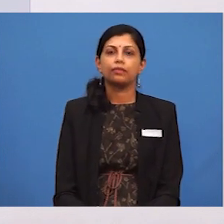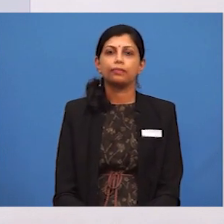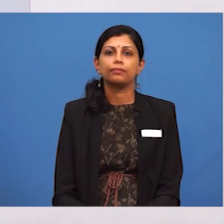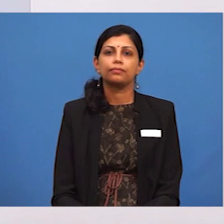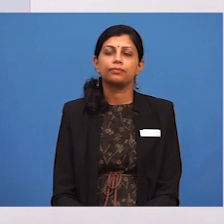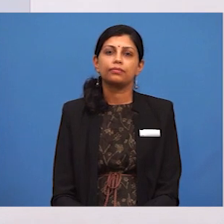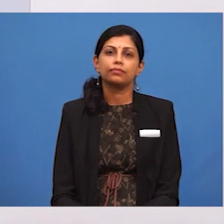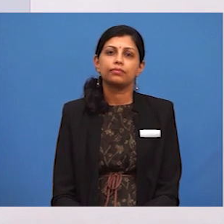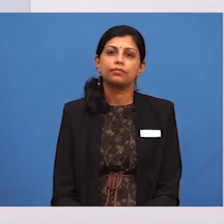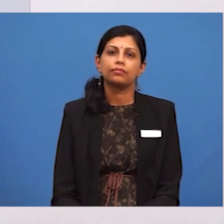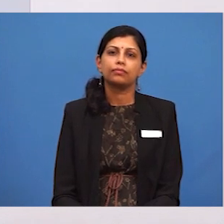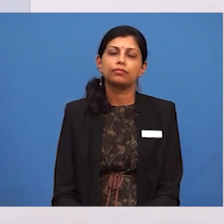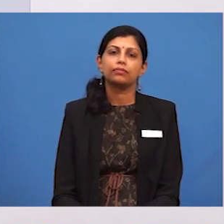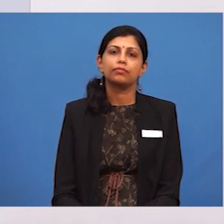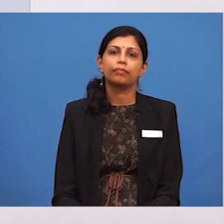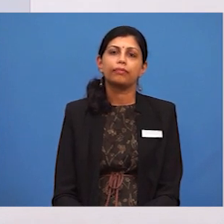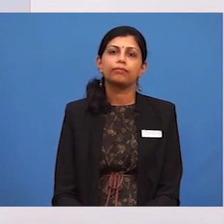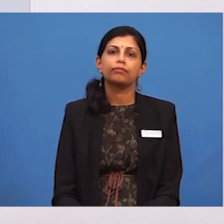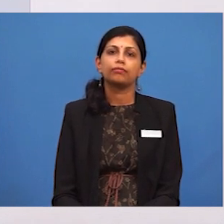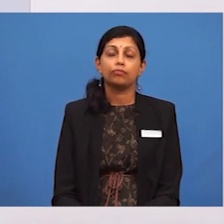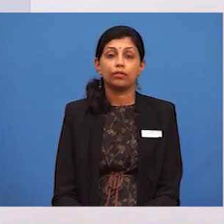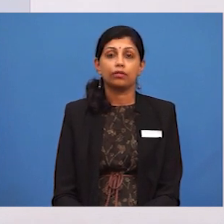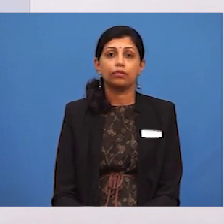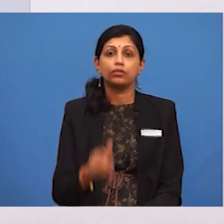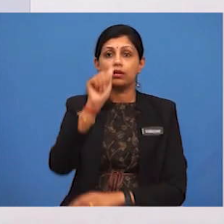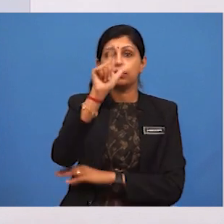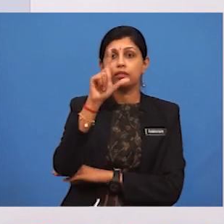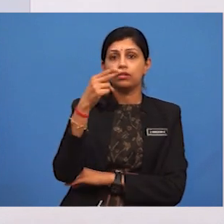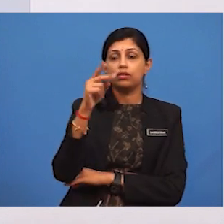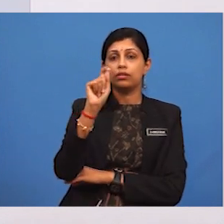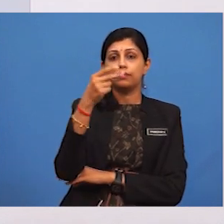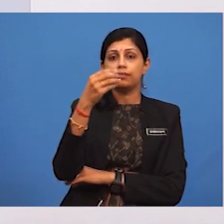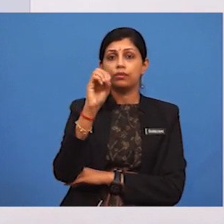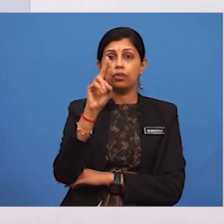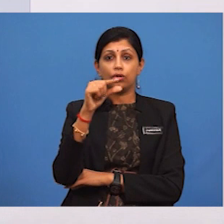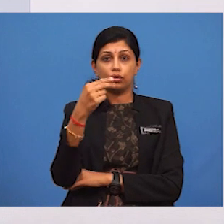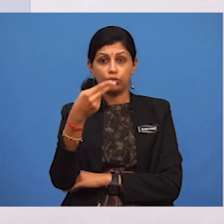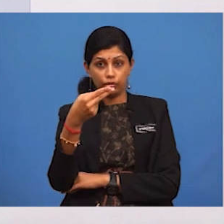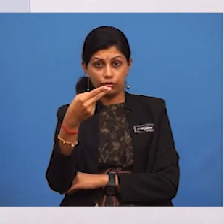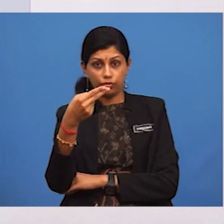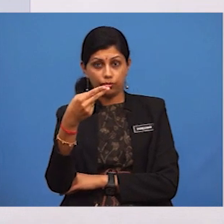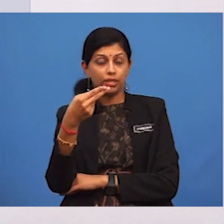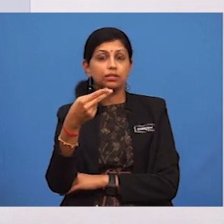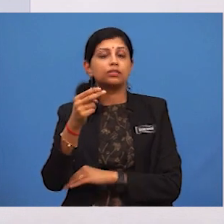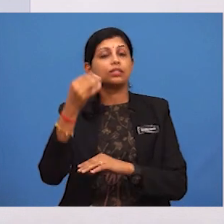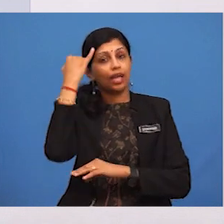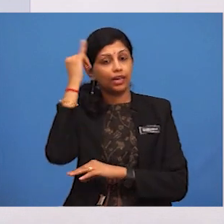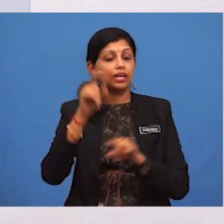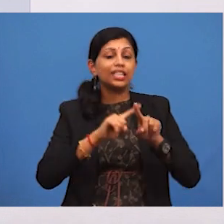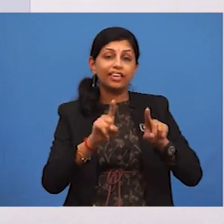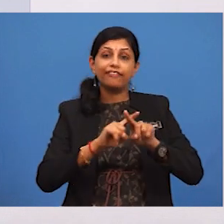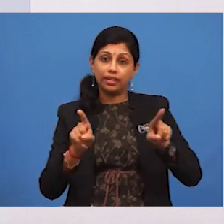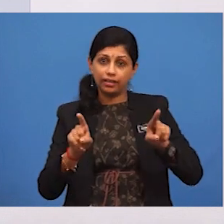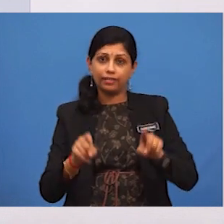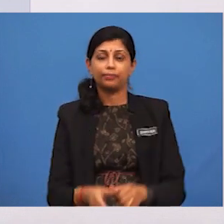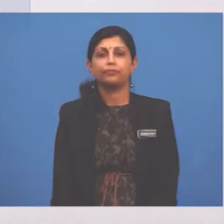Although a laptop is more expensive than a mobile phone, the difference in price is very little